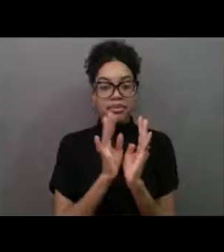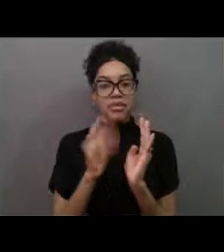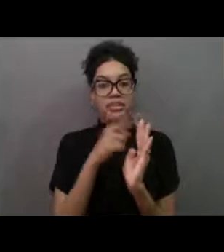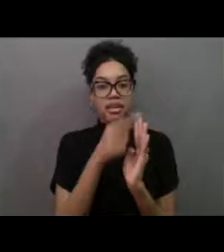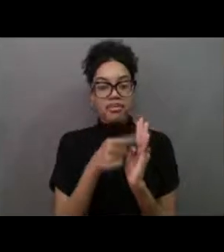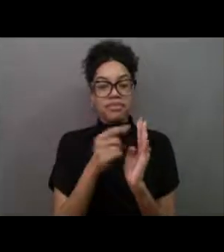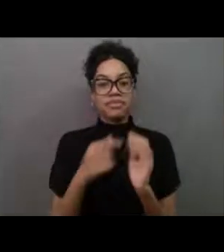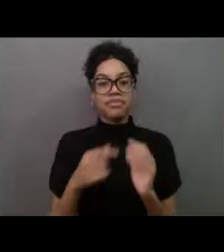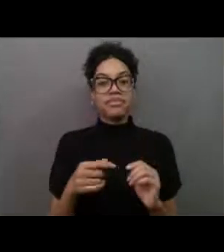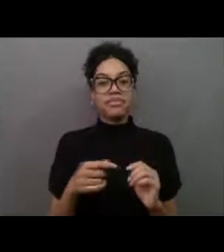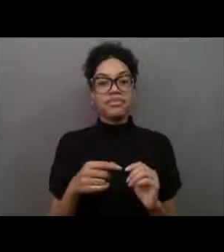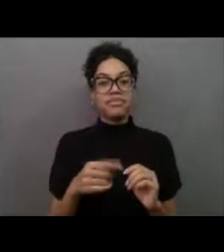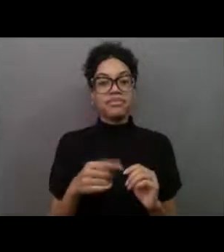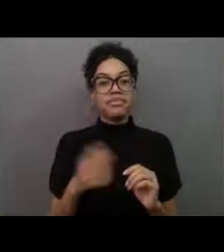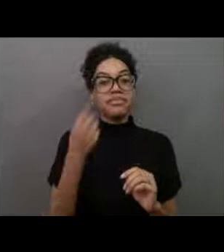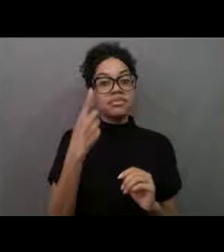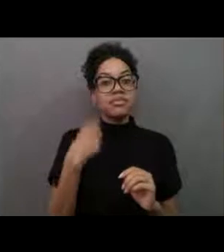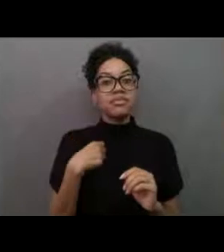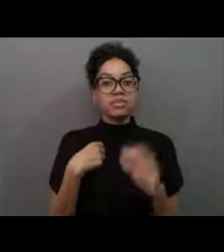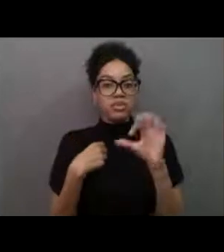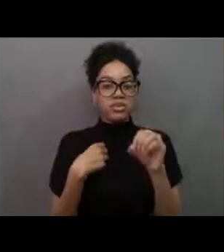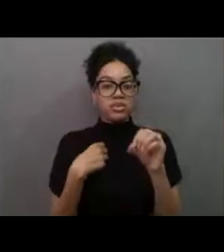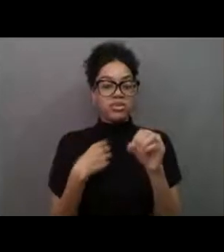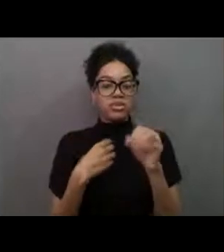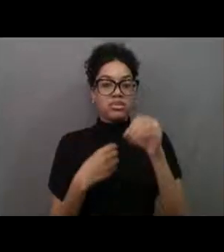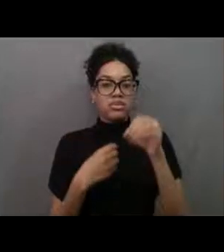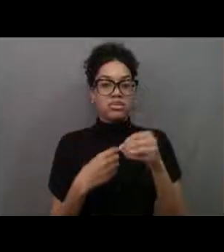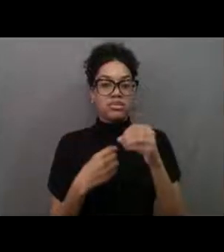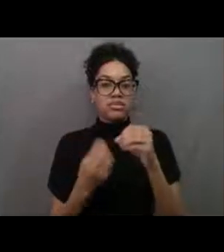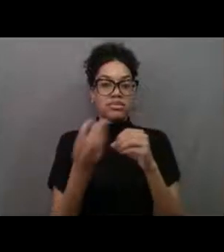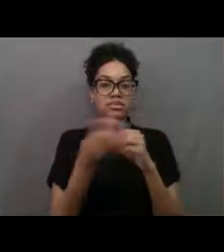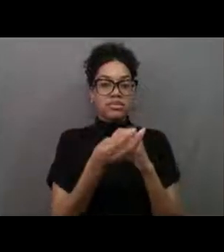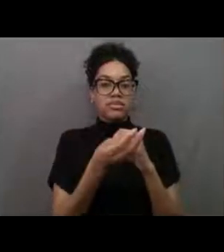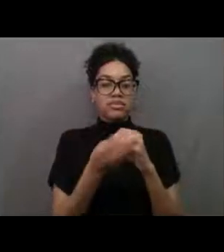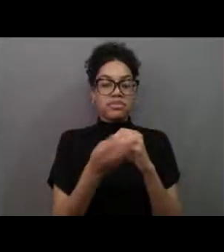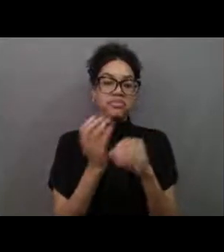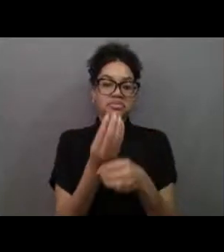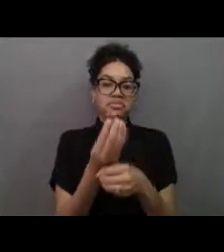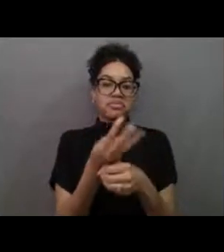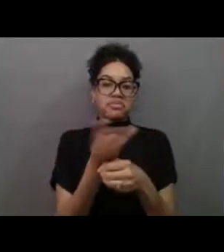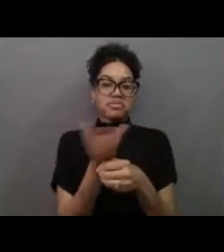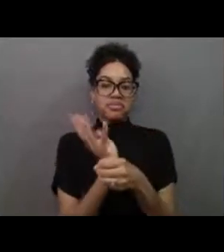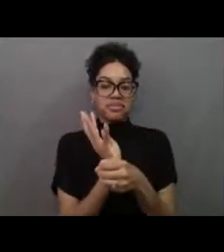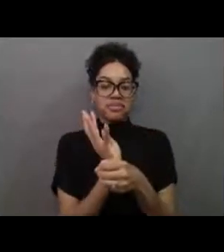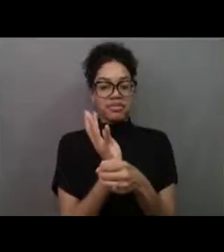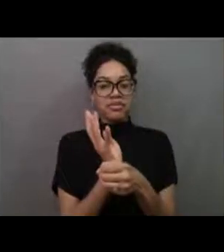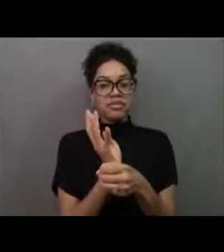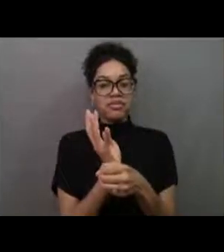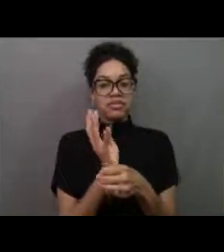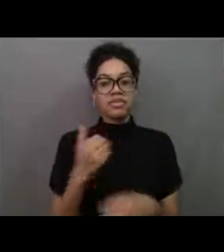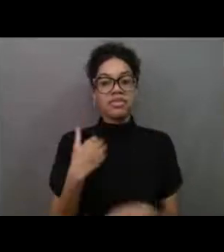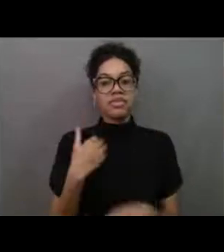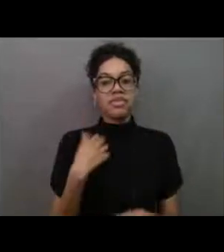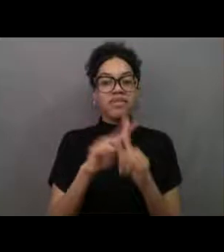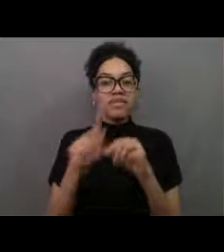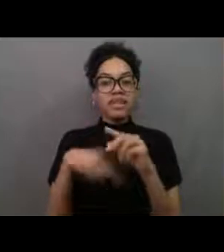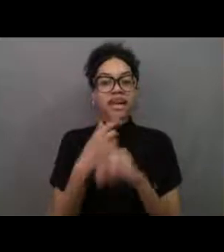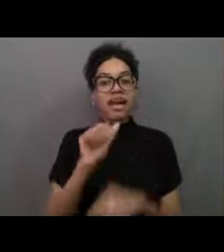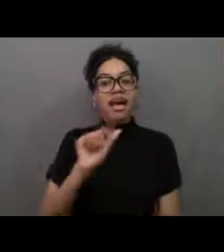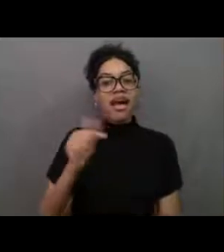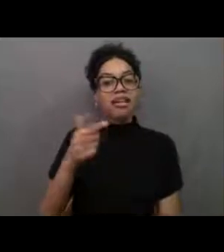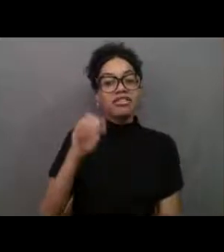at the top of the tube shape, which you can see here, but there also are symbiotic algae called zooxanthellae that live inside the